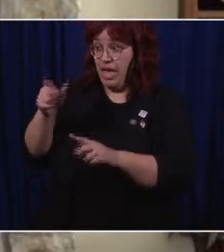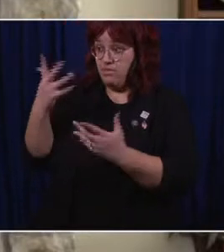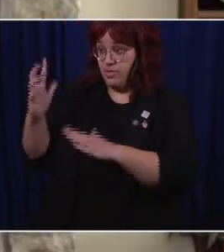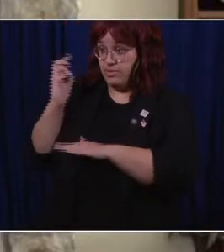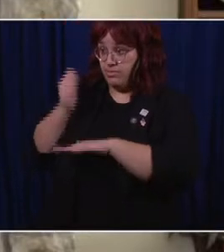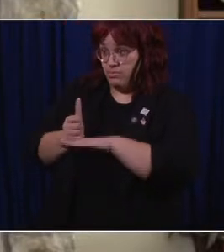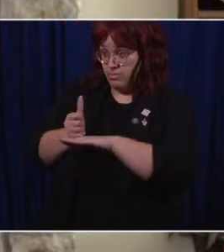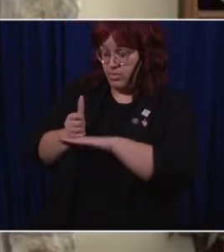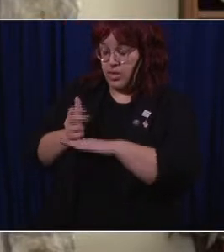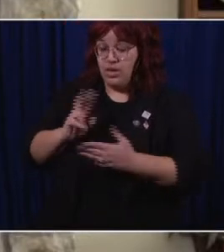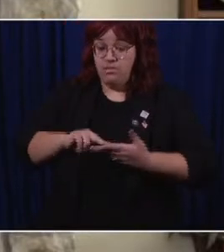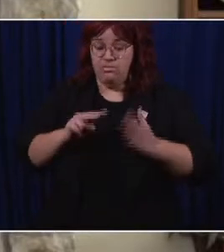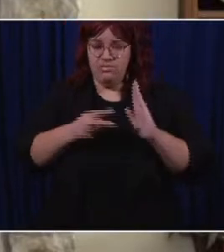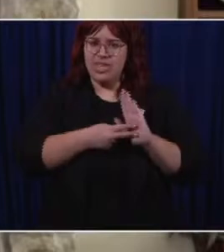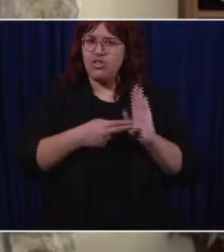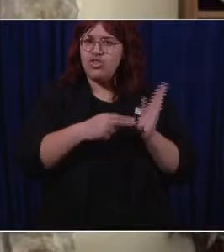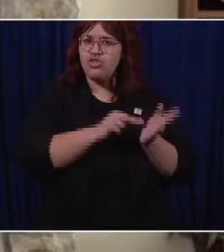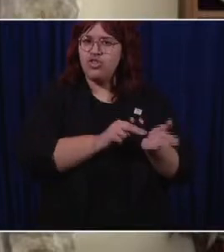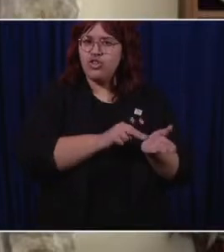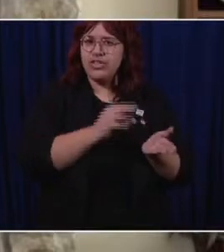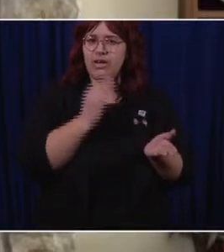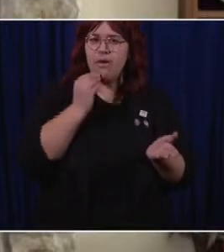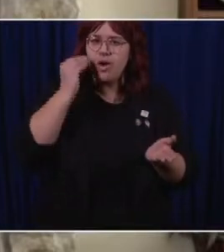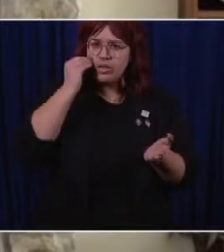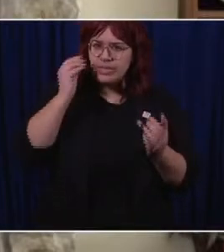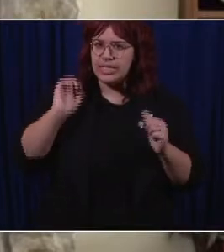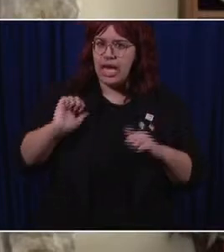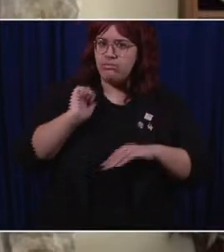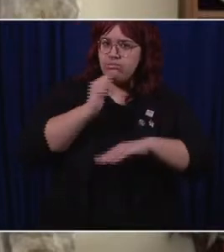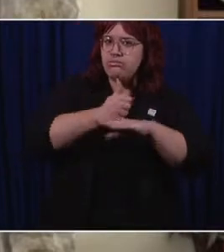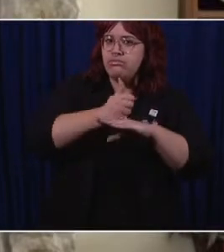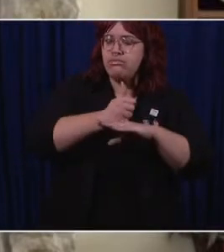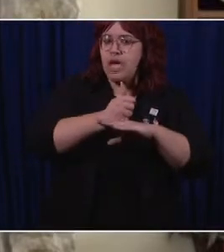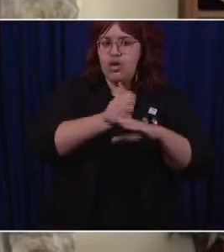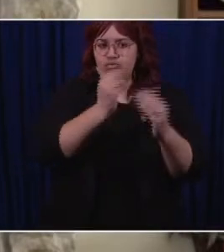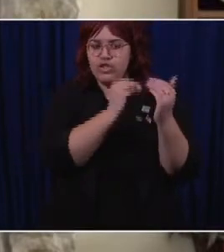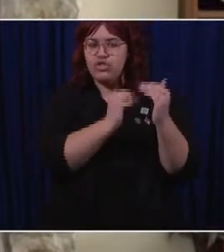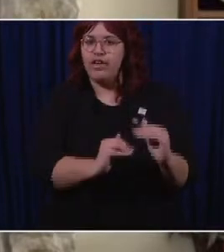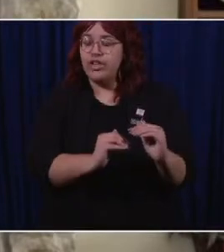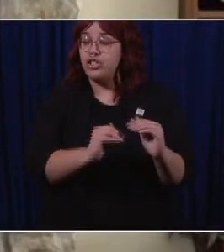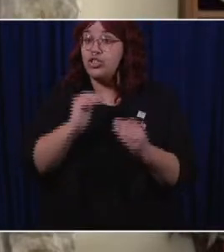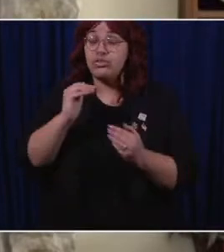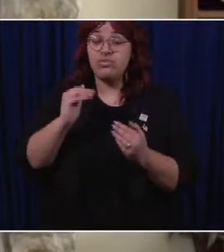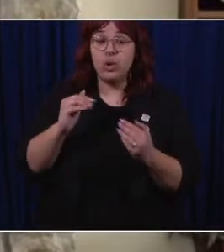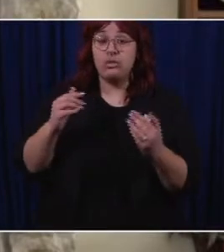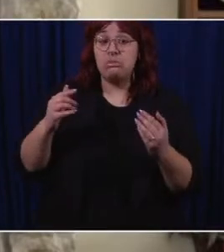unrestricted visitations, especially for maybe a designated primary caretaker?